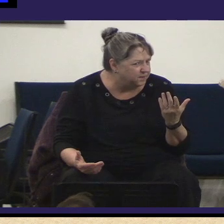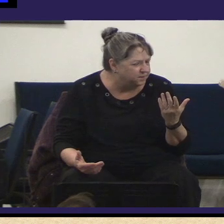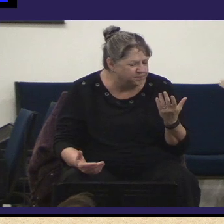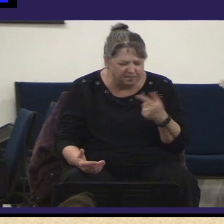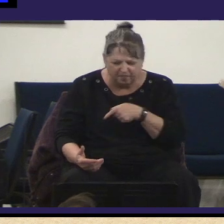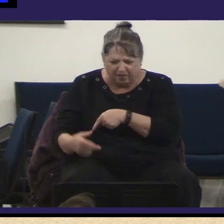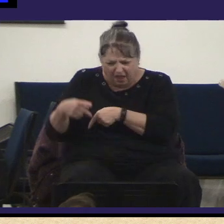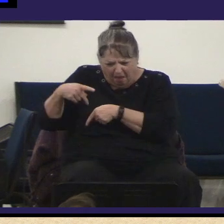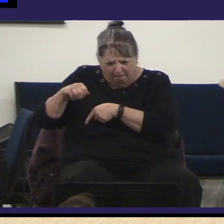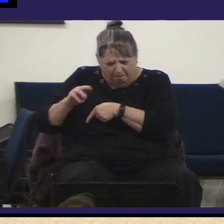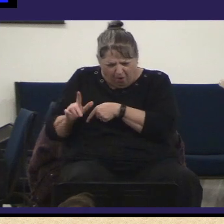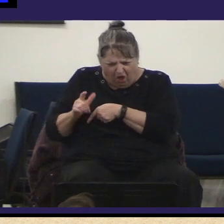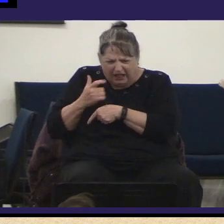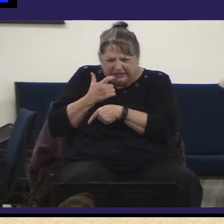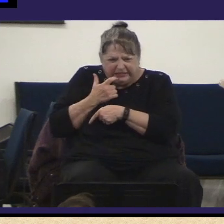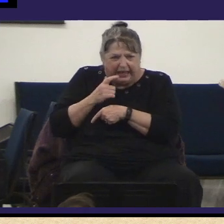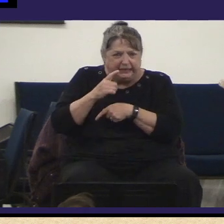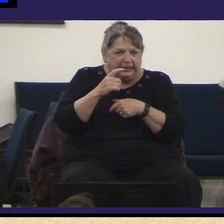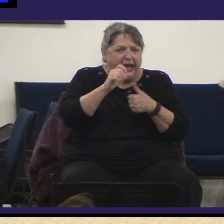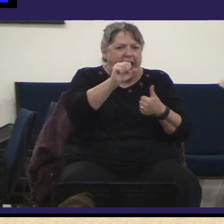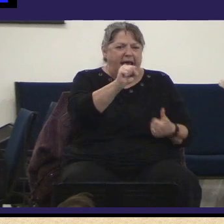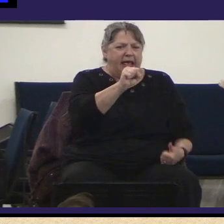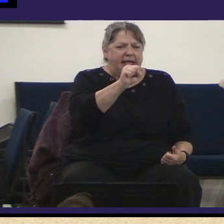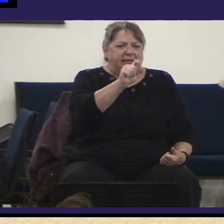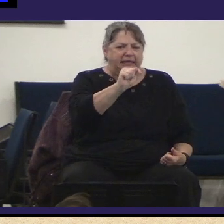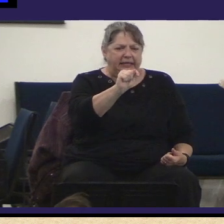us to stand.